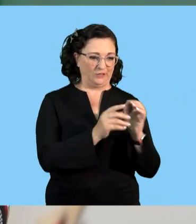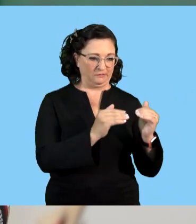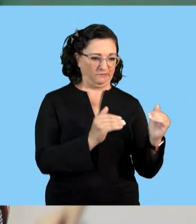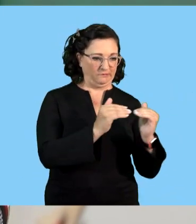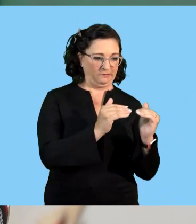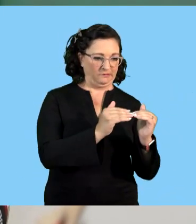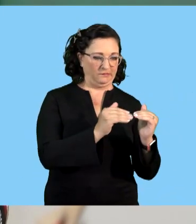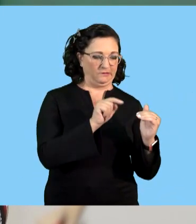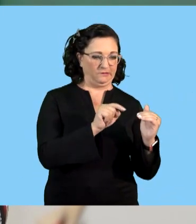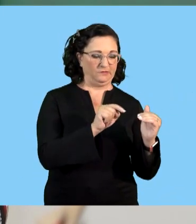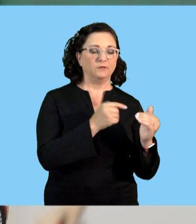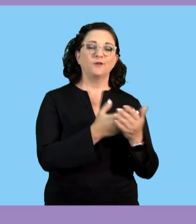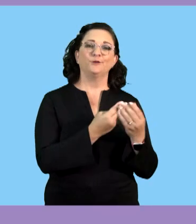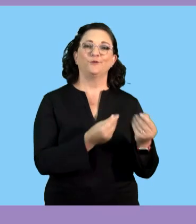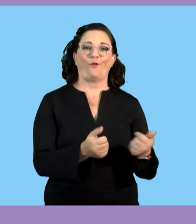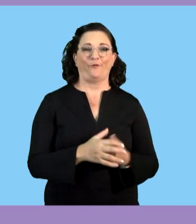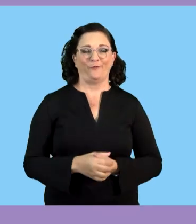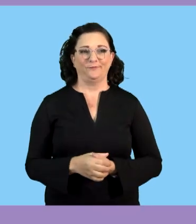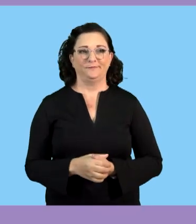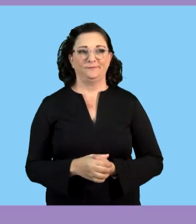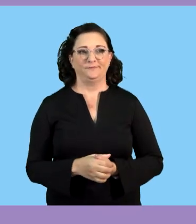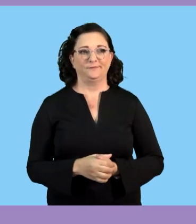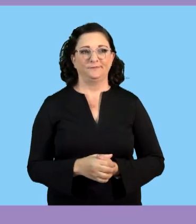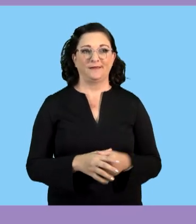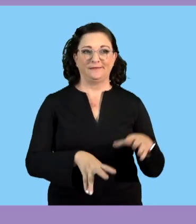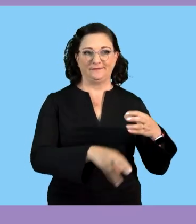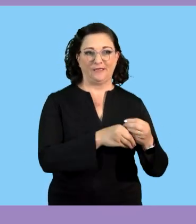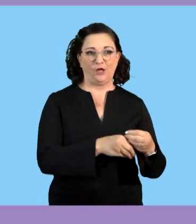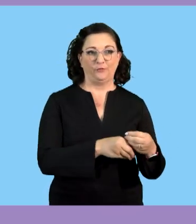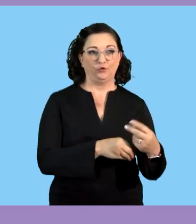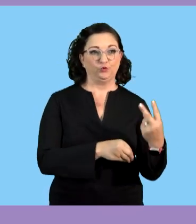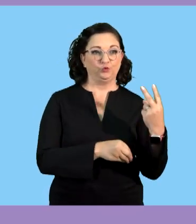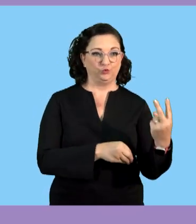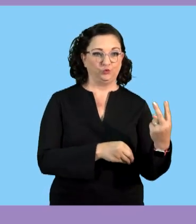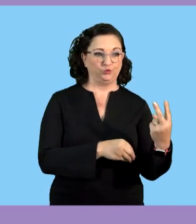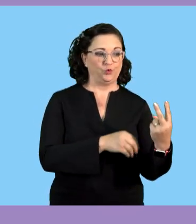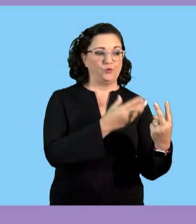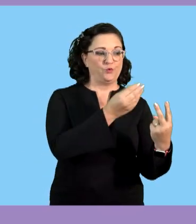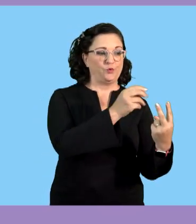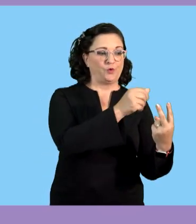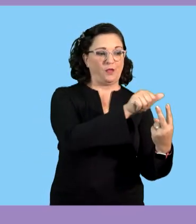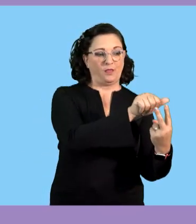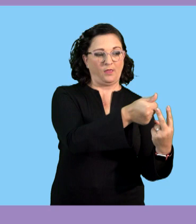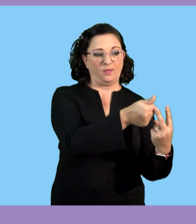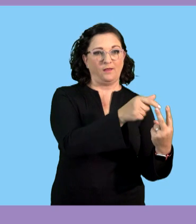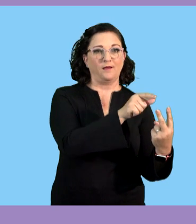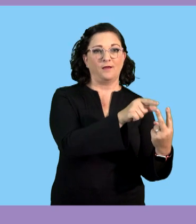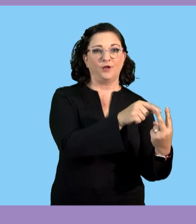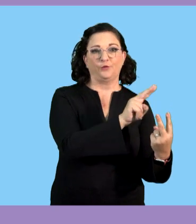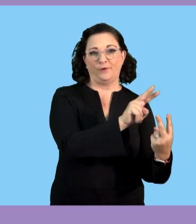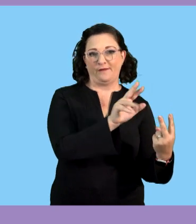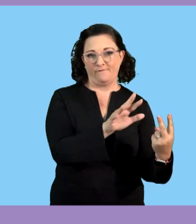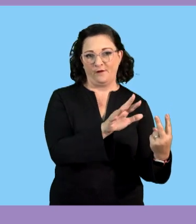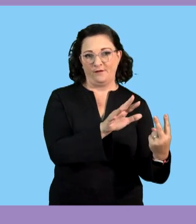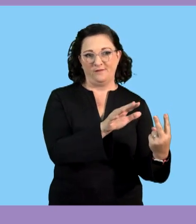equation, and then solving for that word problem. So the first one there says, the sum of 2 consecutive numbers is